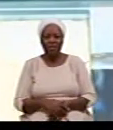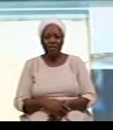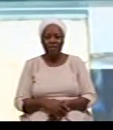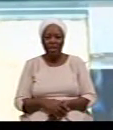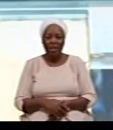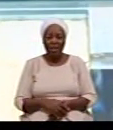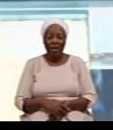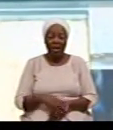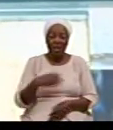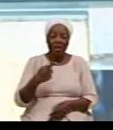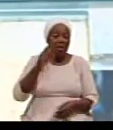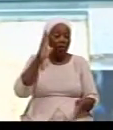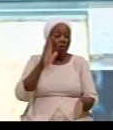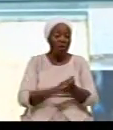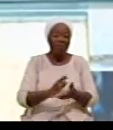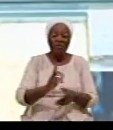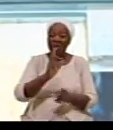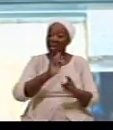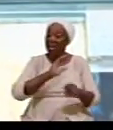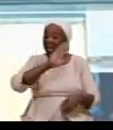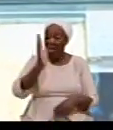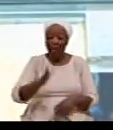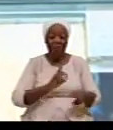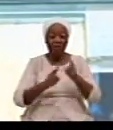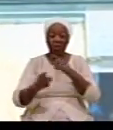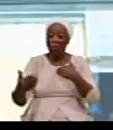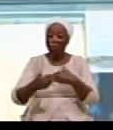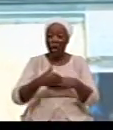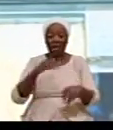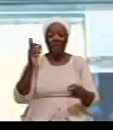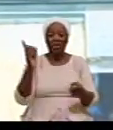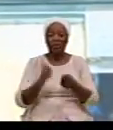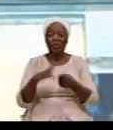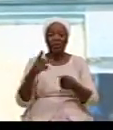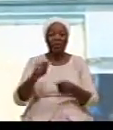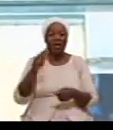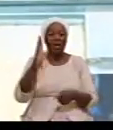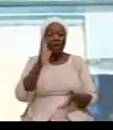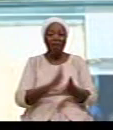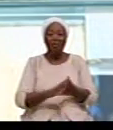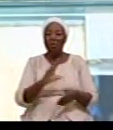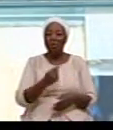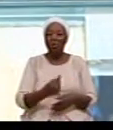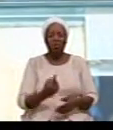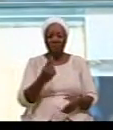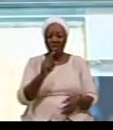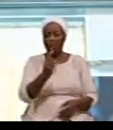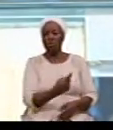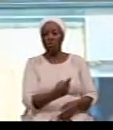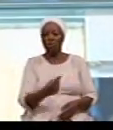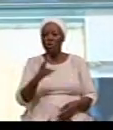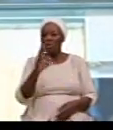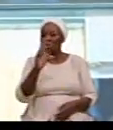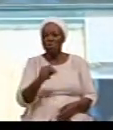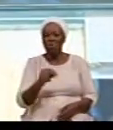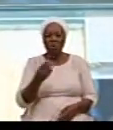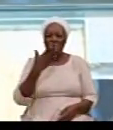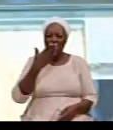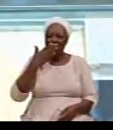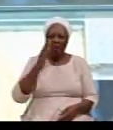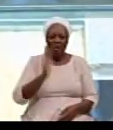reply. And there was no insult, no assault. There was no